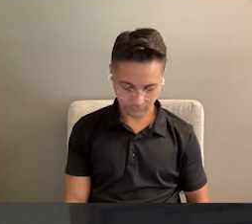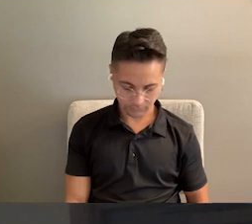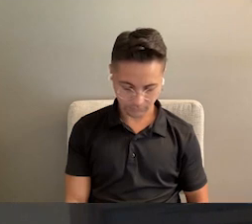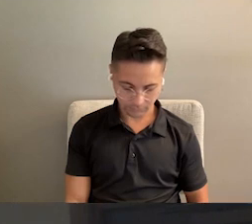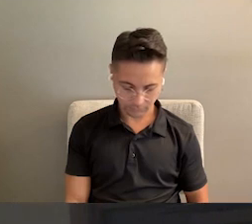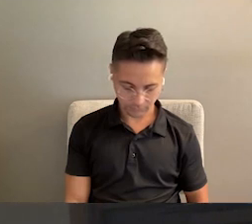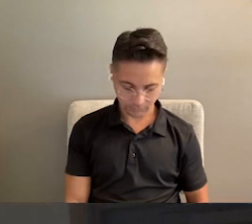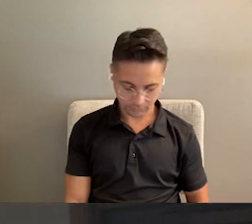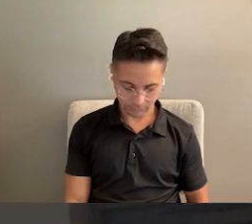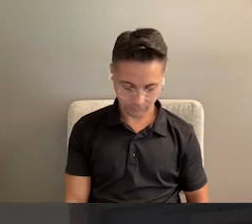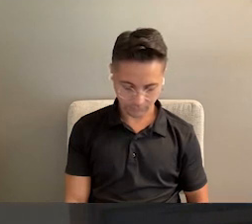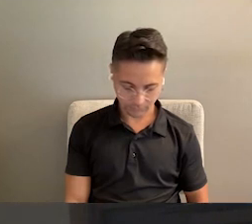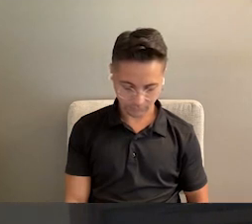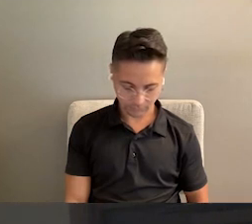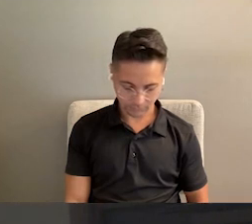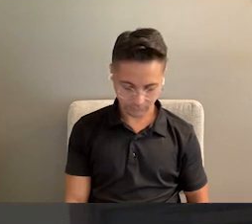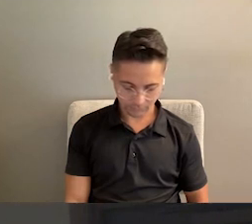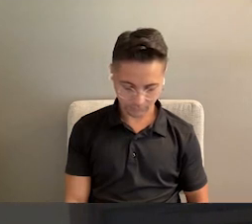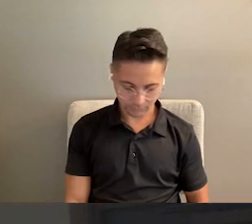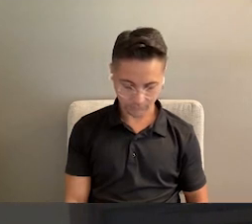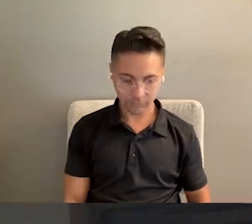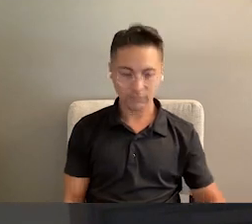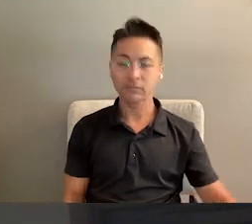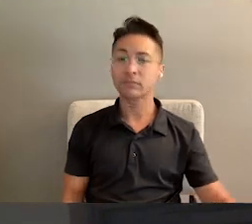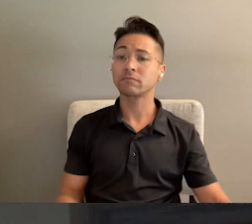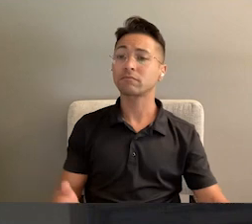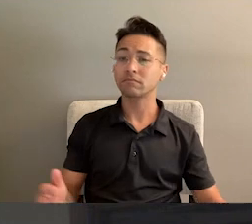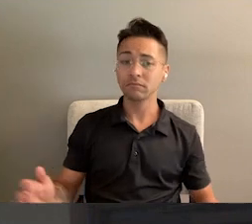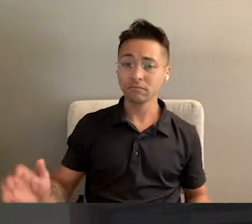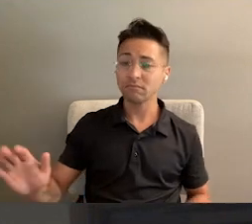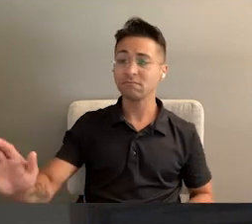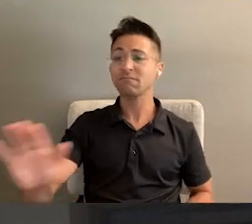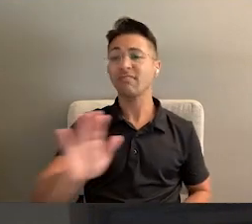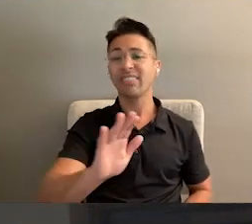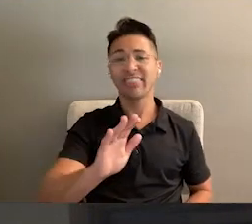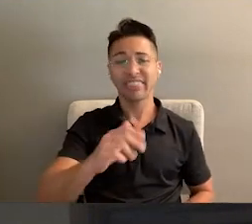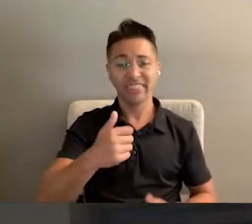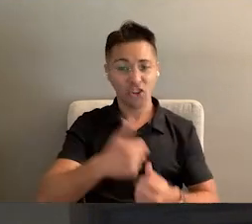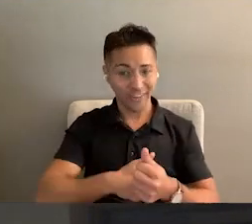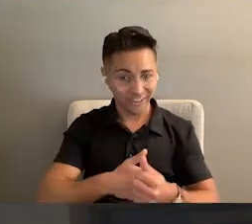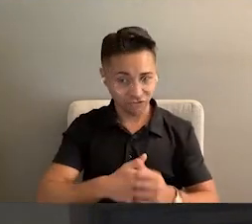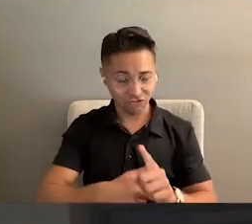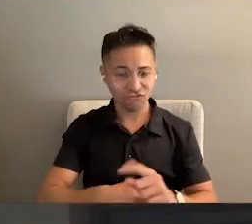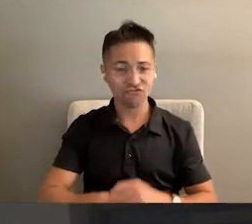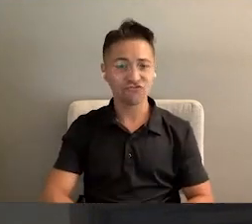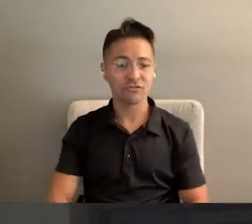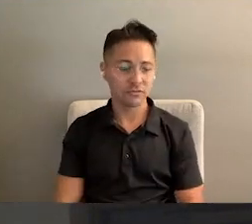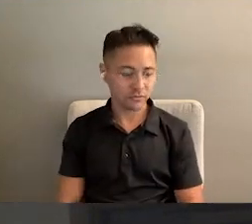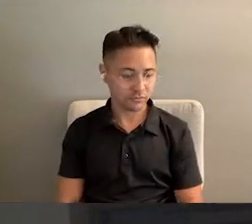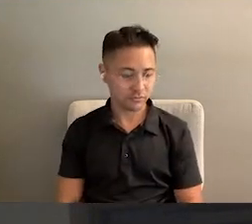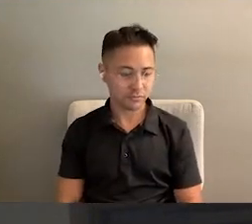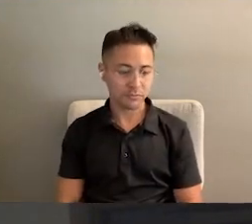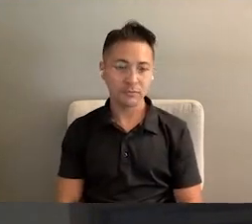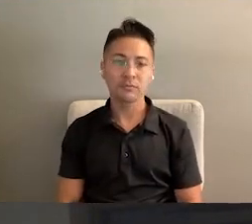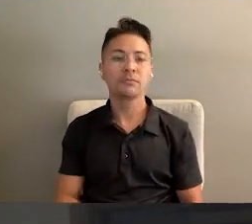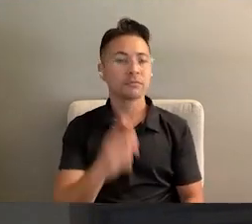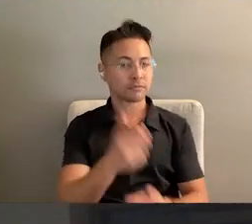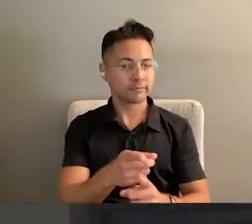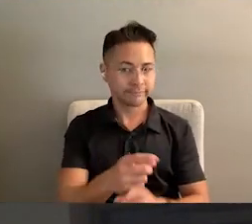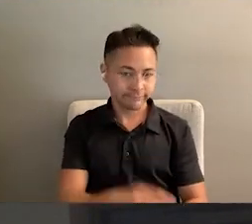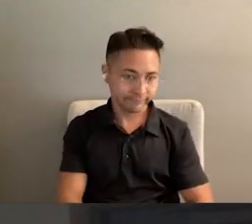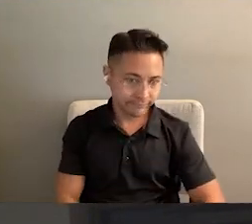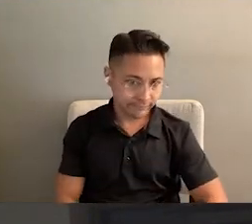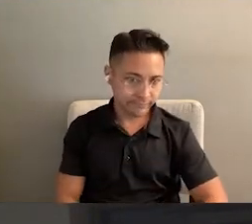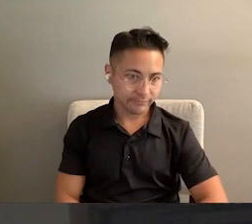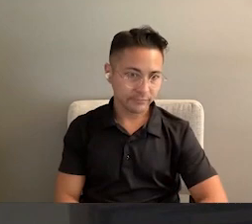that will follow her, like with her boyfriend, or is that? Do you think it's like they each have their own? They're each They